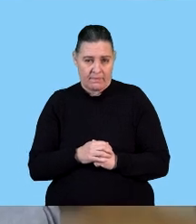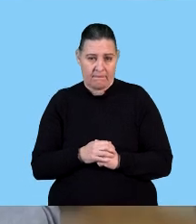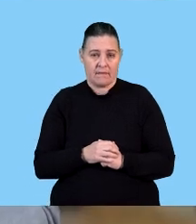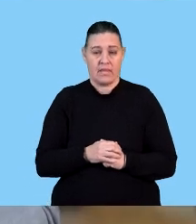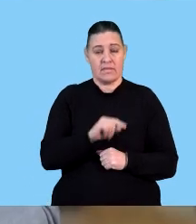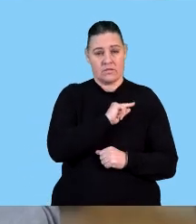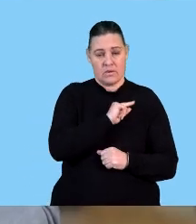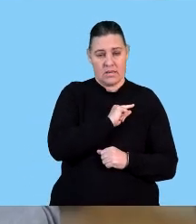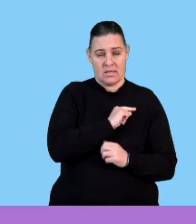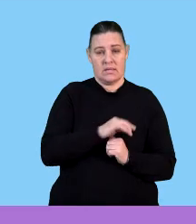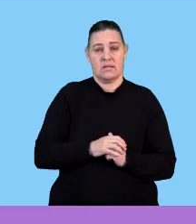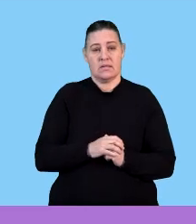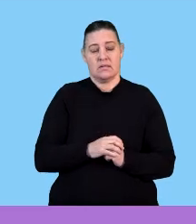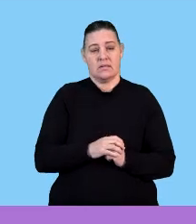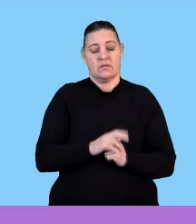work. Therefore,